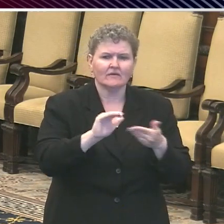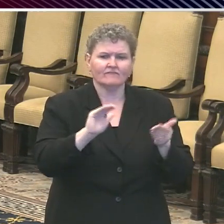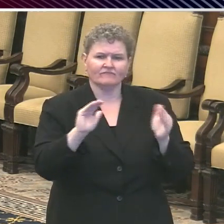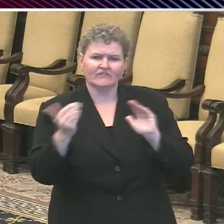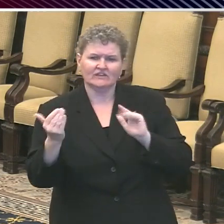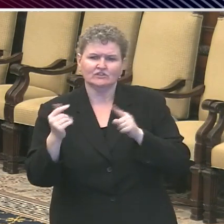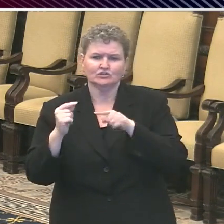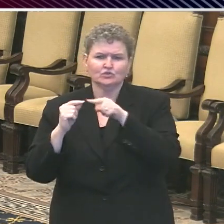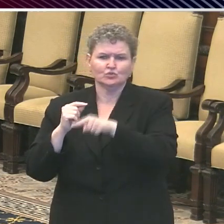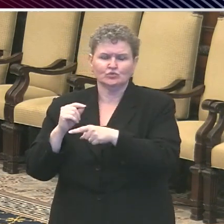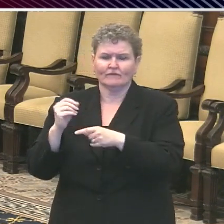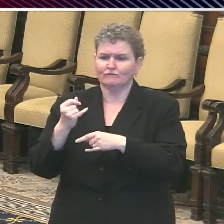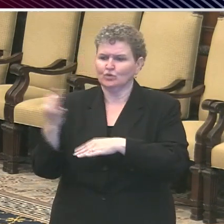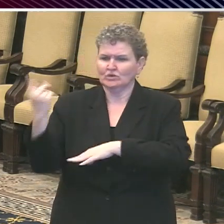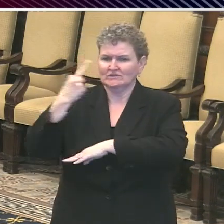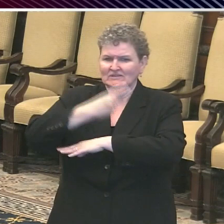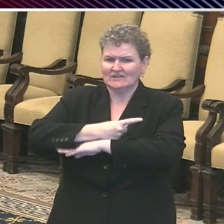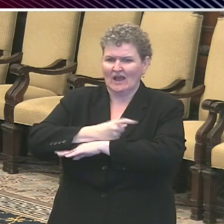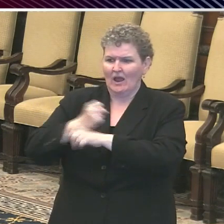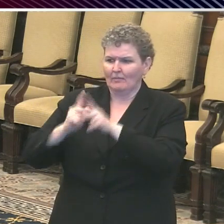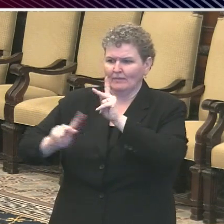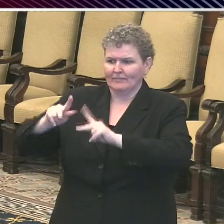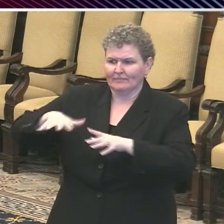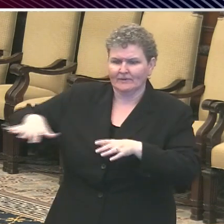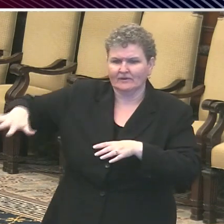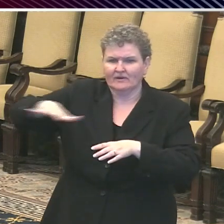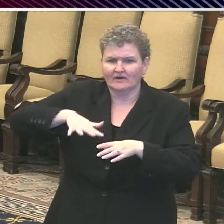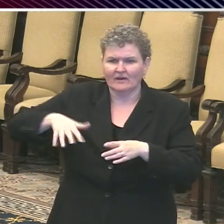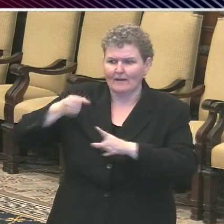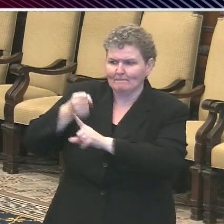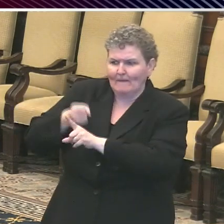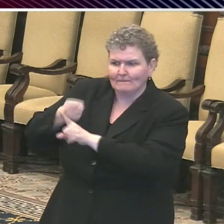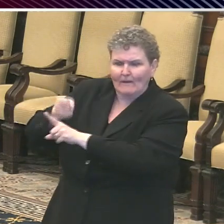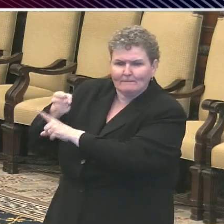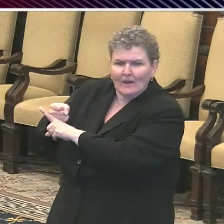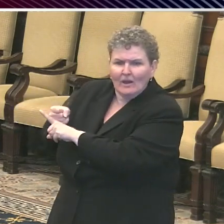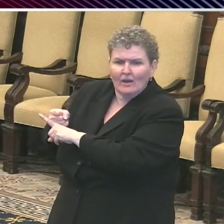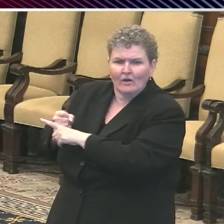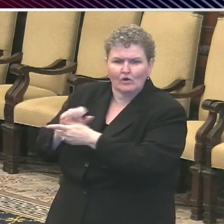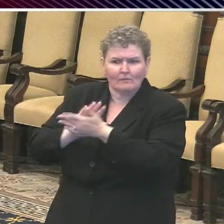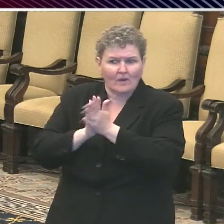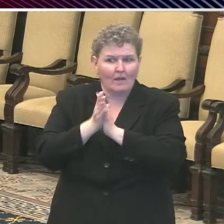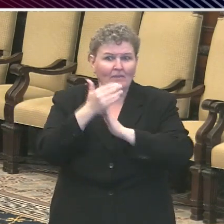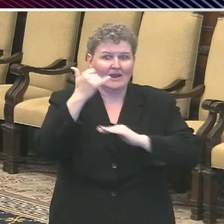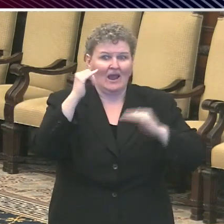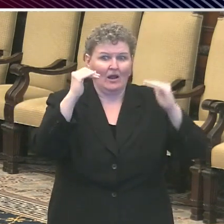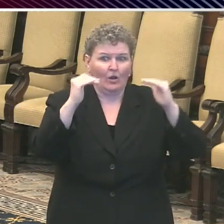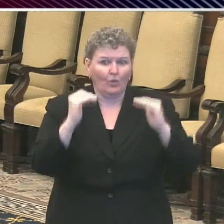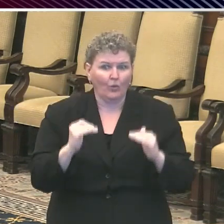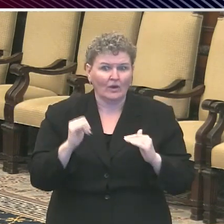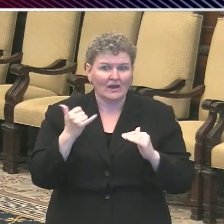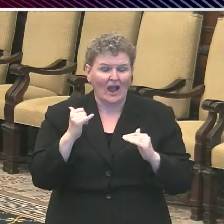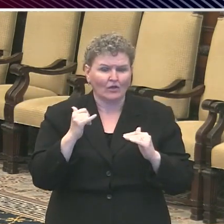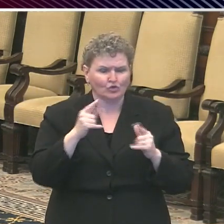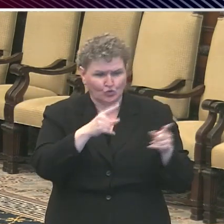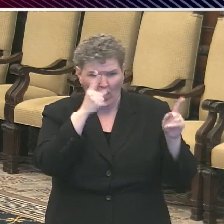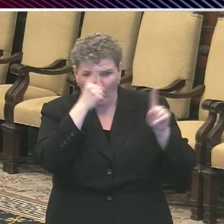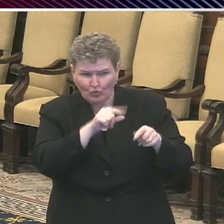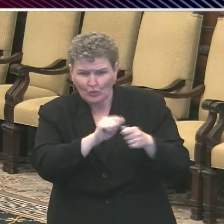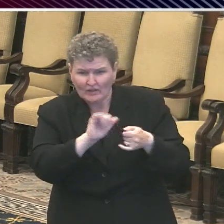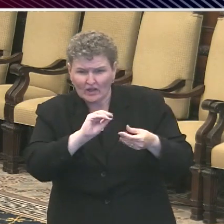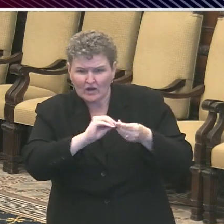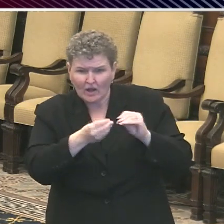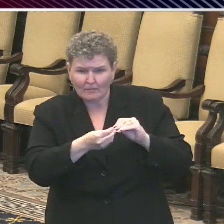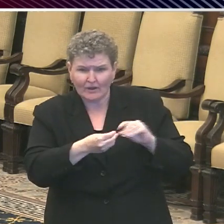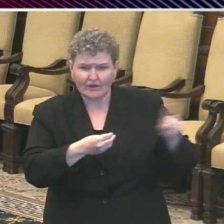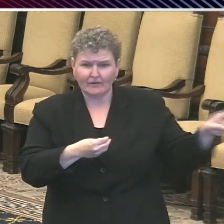days in order to move into the yellow phase? I always thought that having a decision based on that one metric was